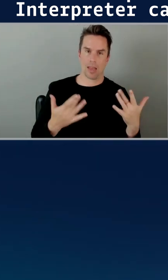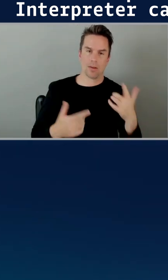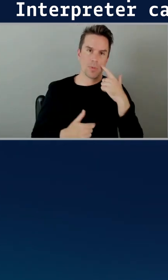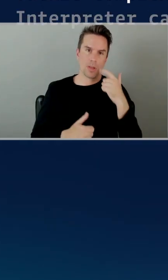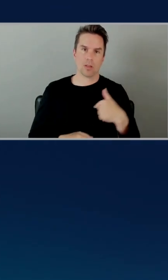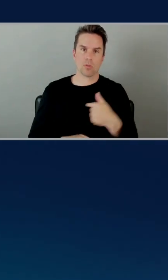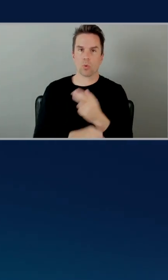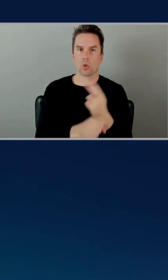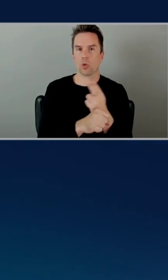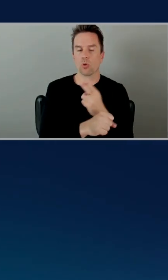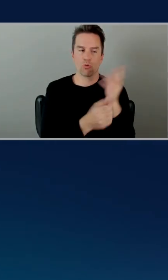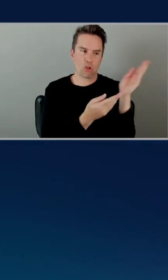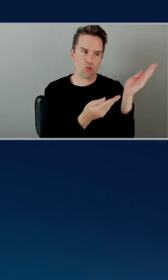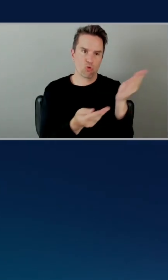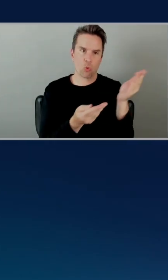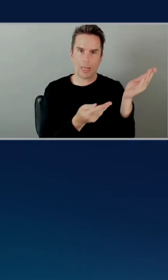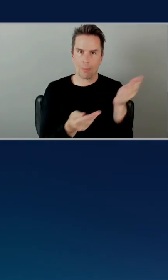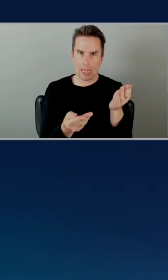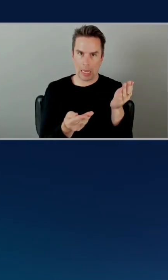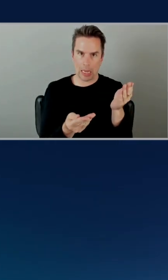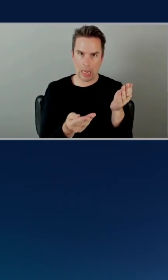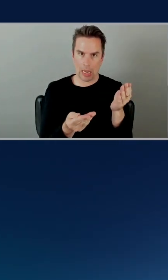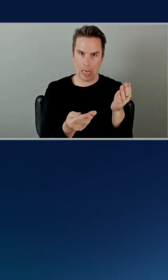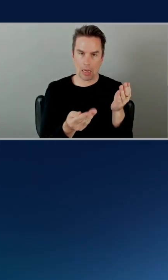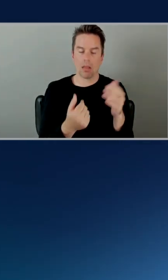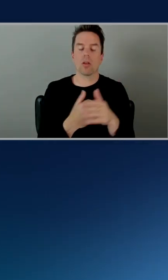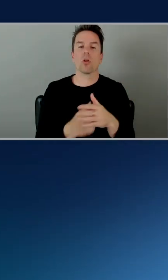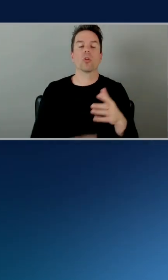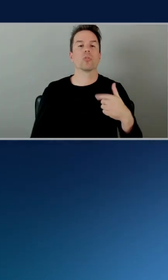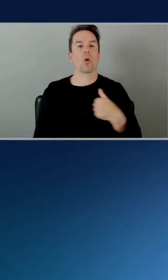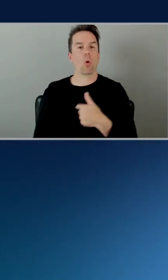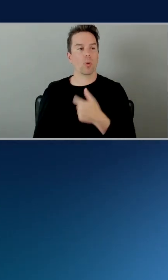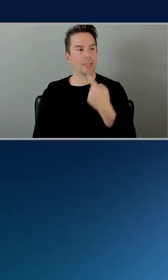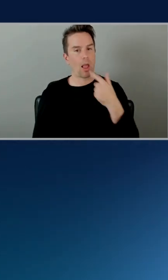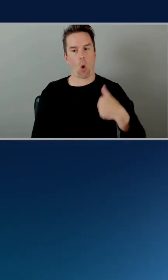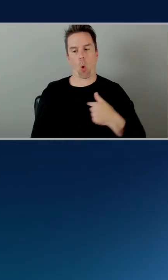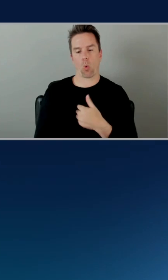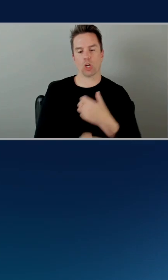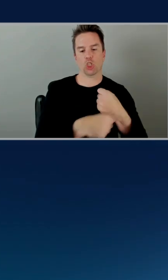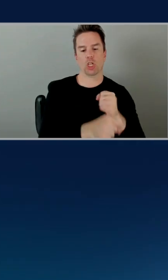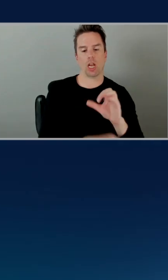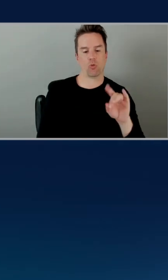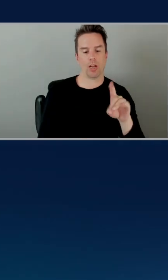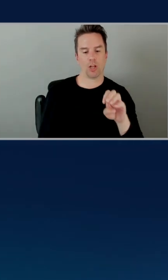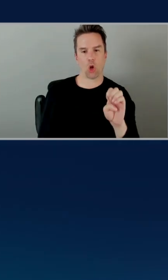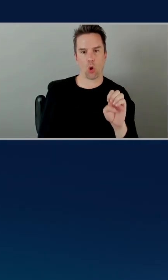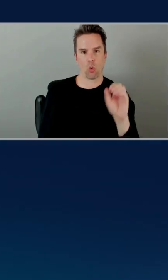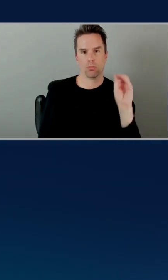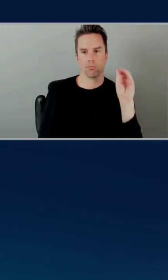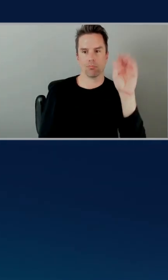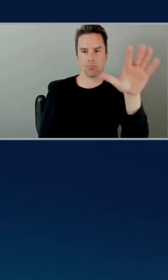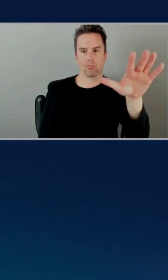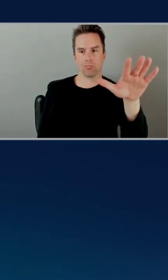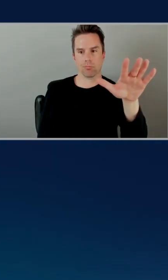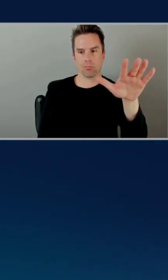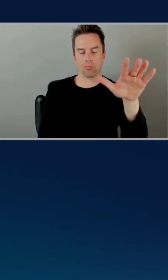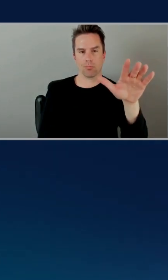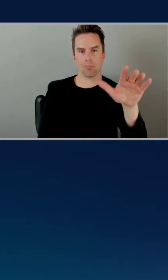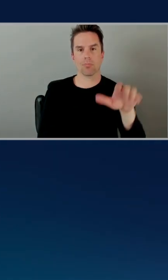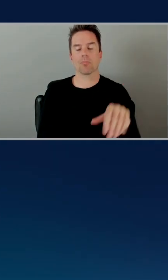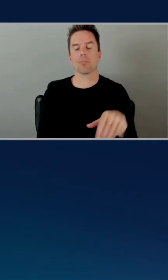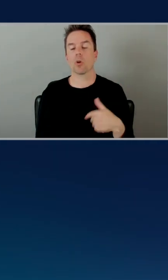are generating code. So we'll send you the code, but we send it to that sandbox and we execute